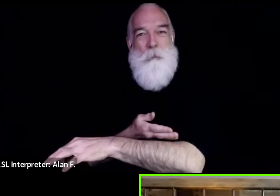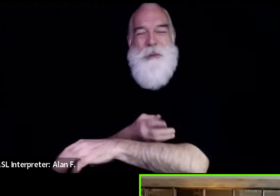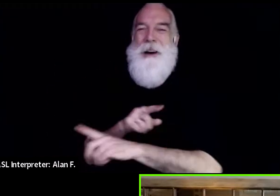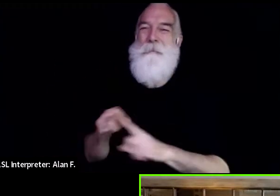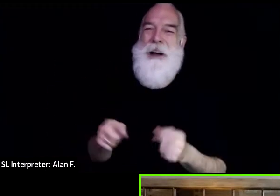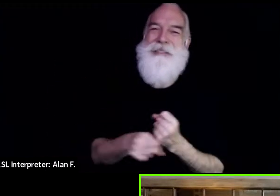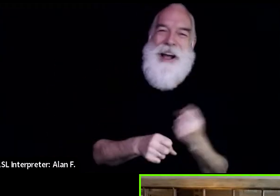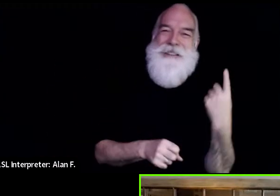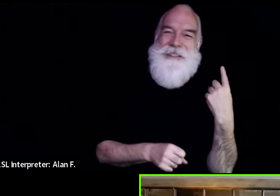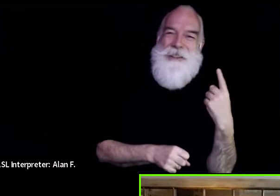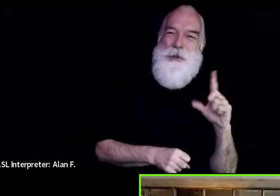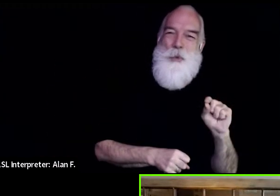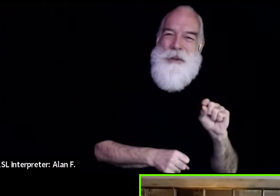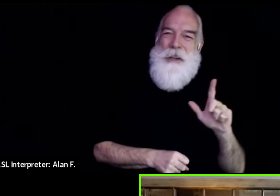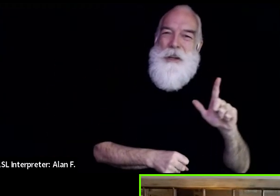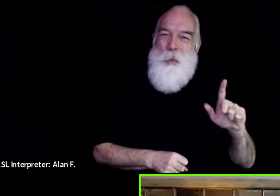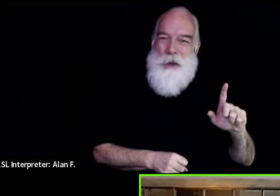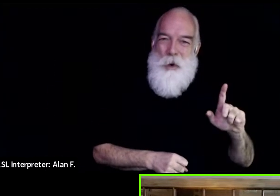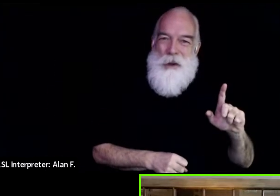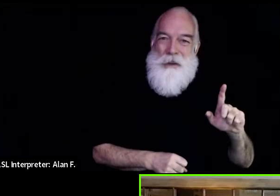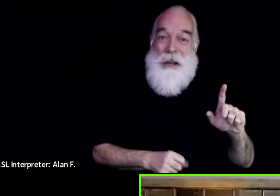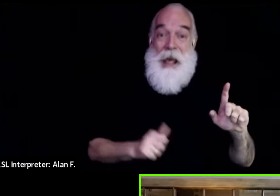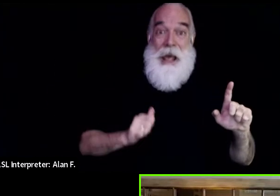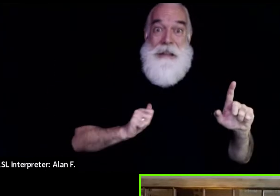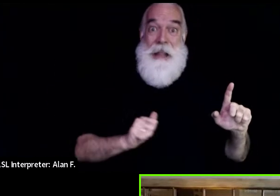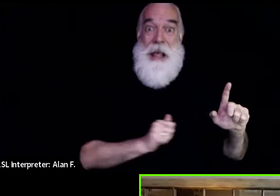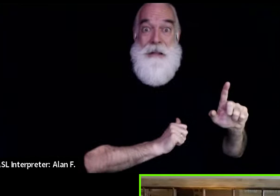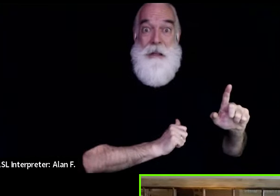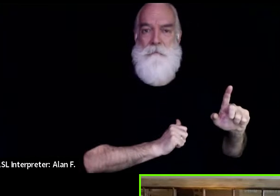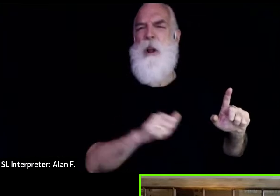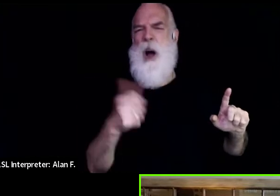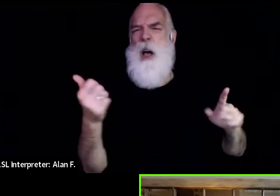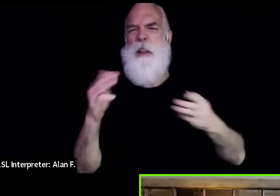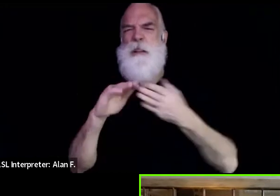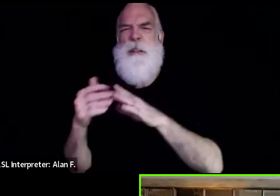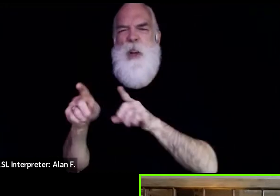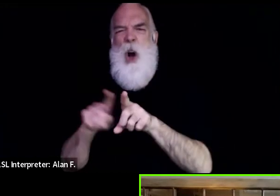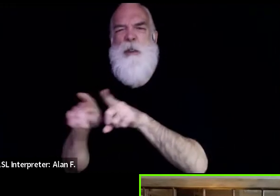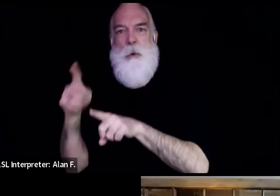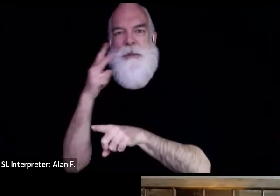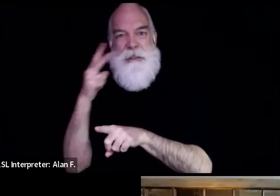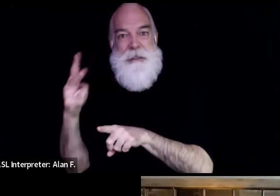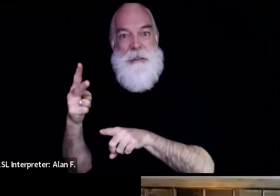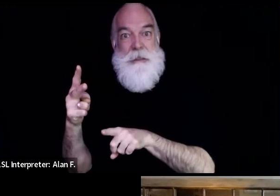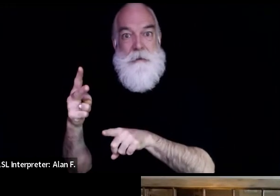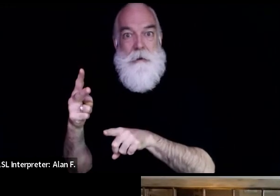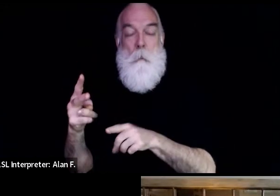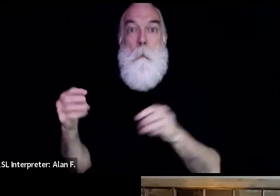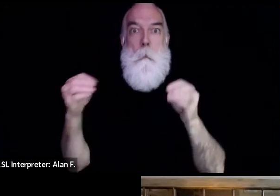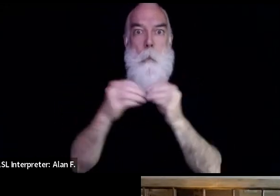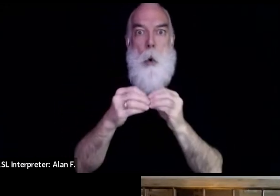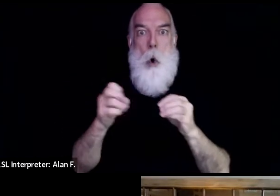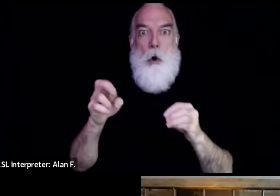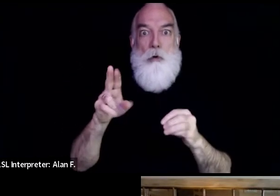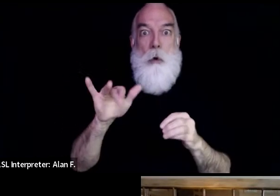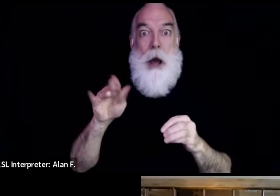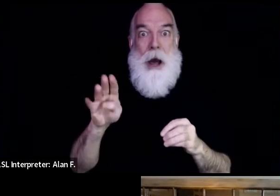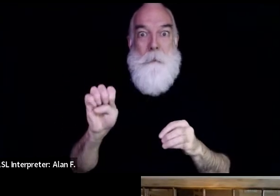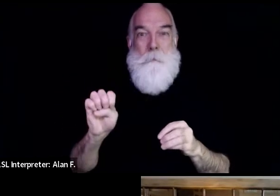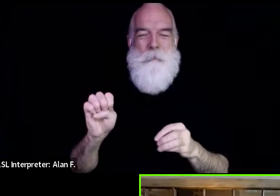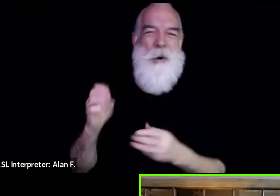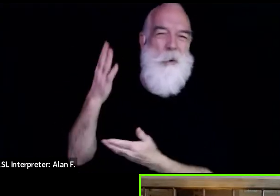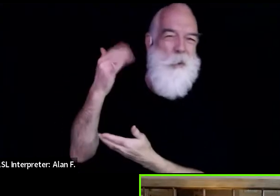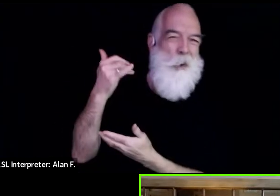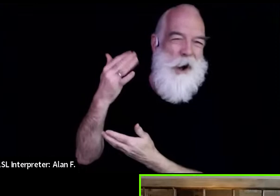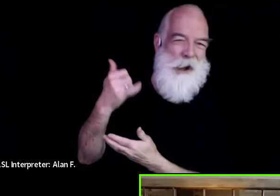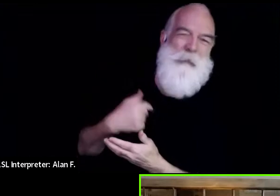and other cities were seeing this uptick in crime, which I called it the COVID crime wave, because it was a direct result of